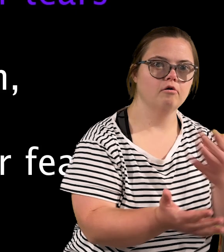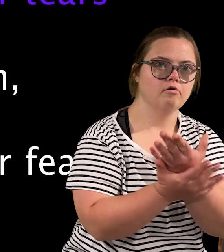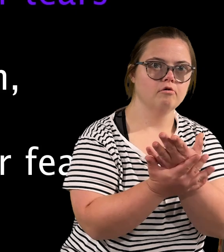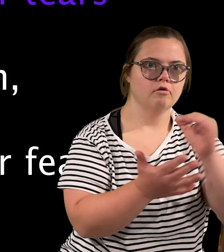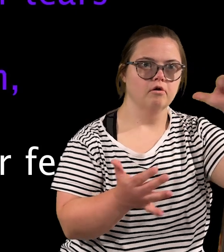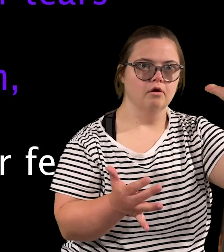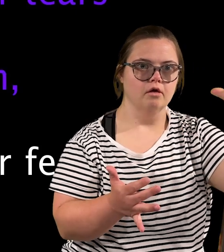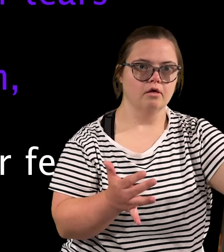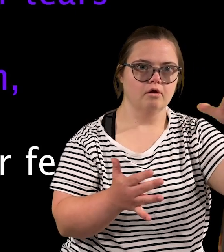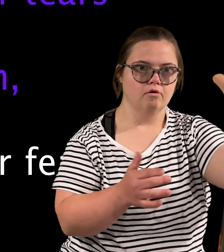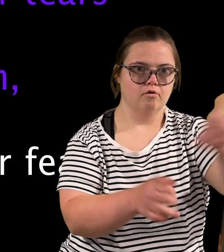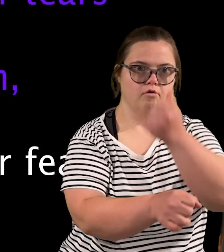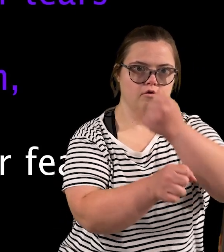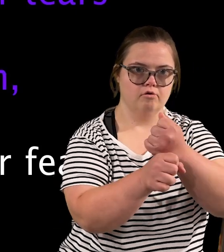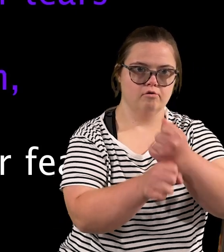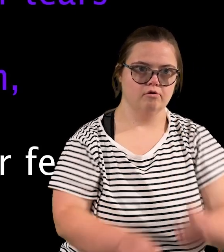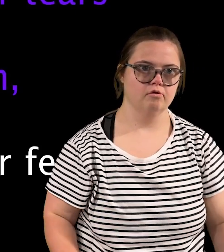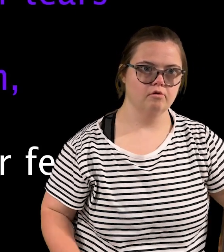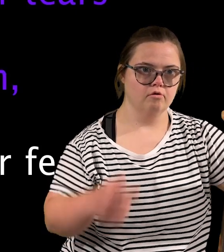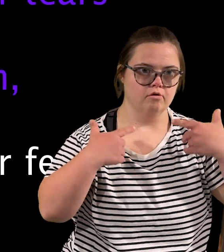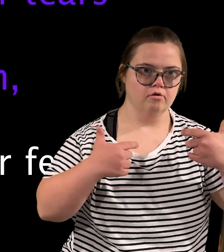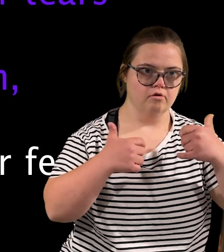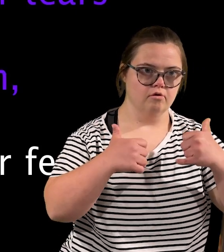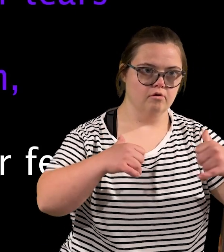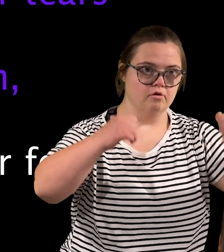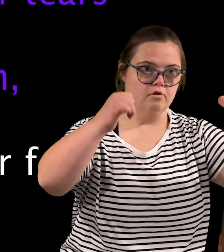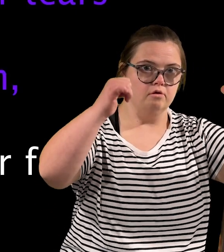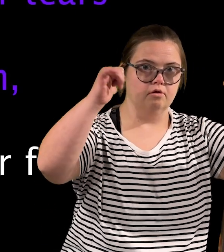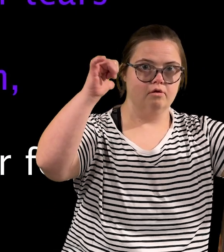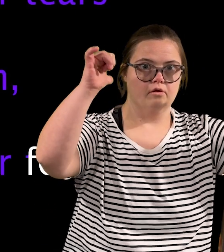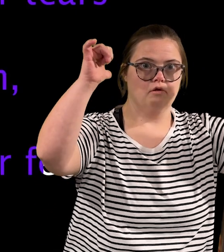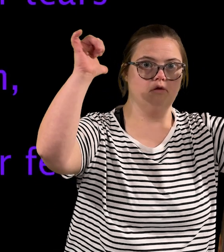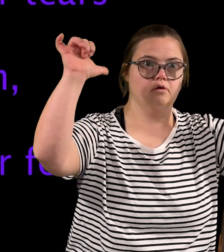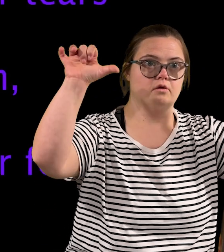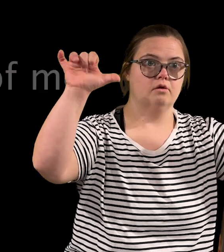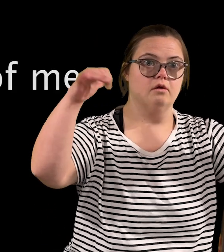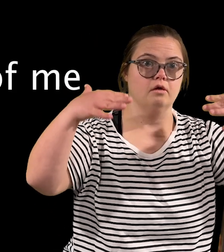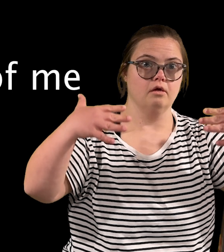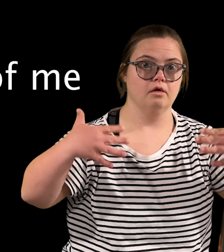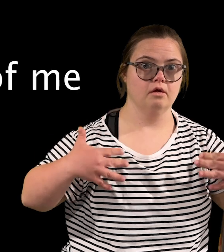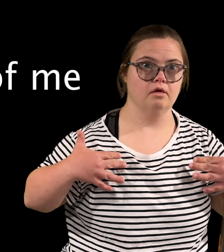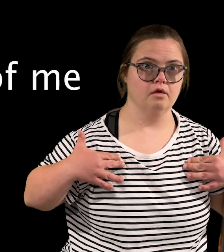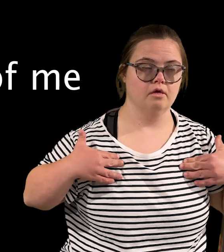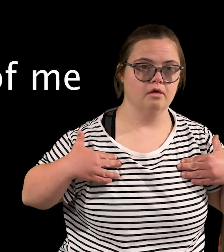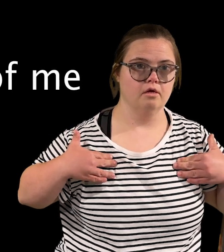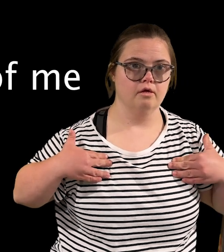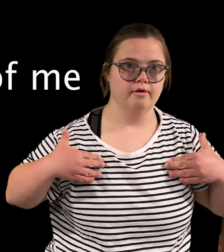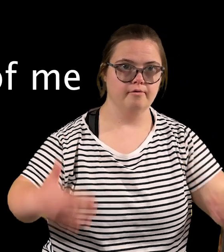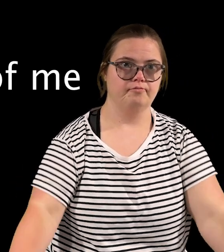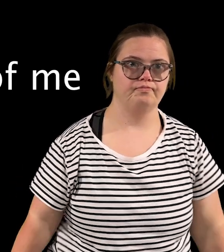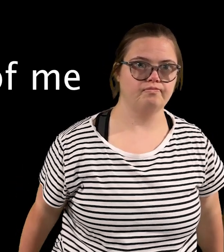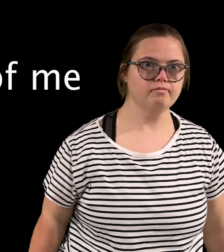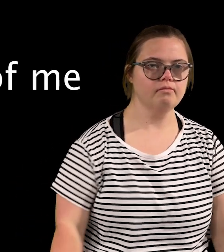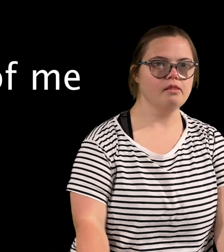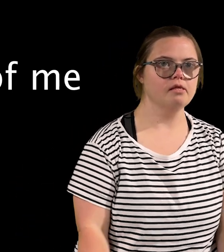You scream, I'd fight away all of your fears. I